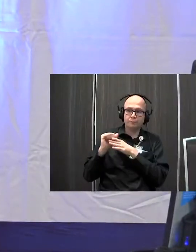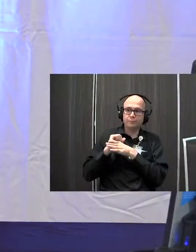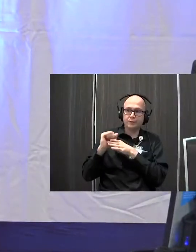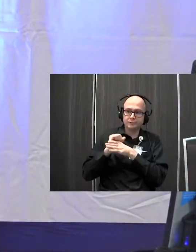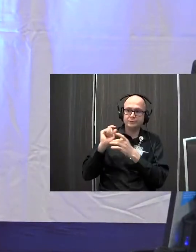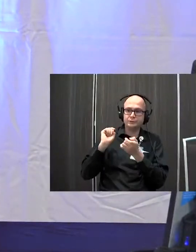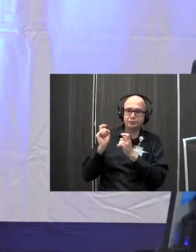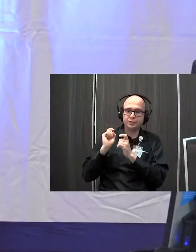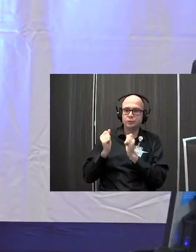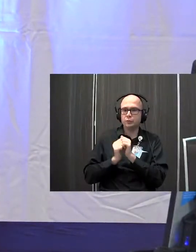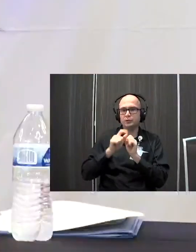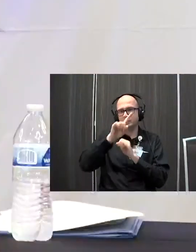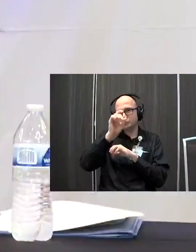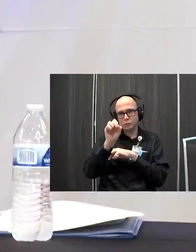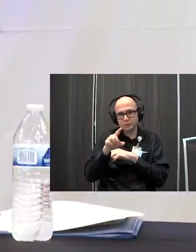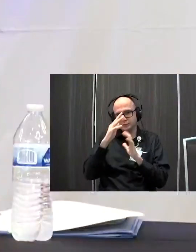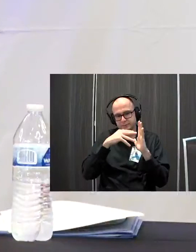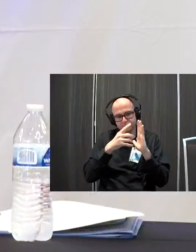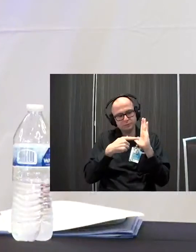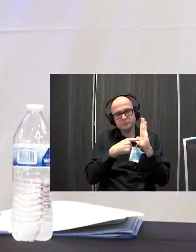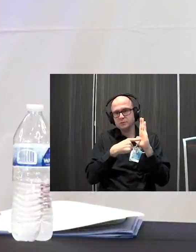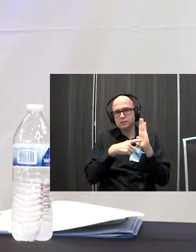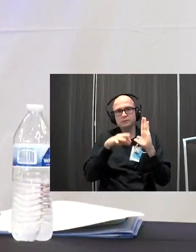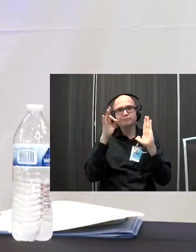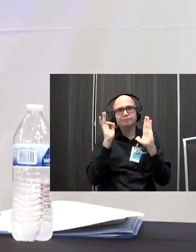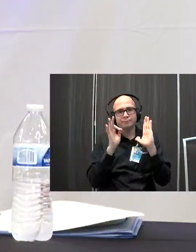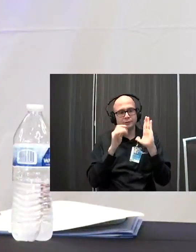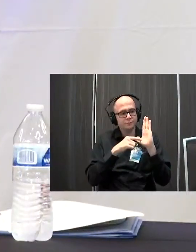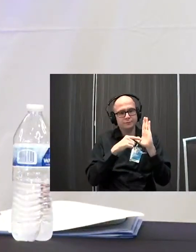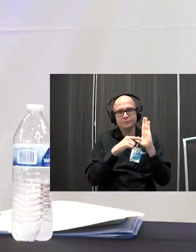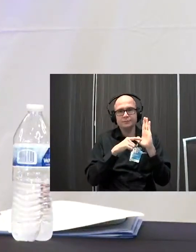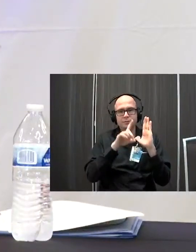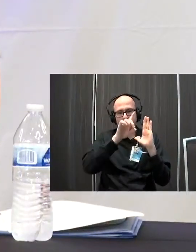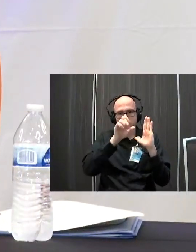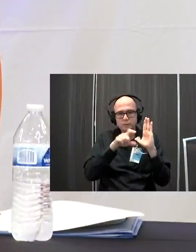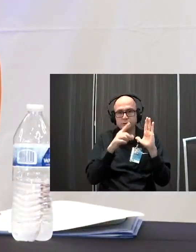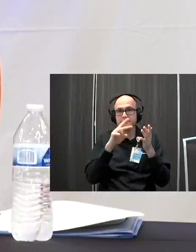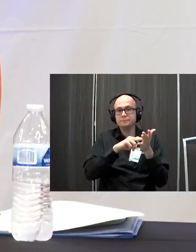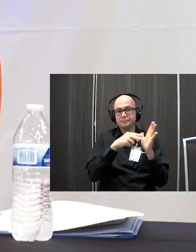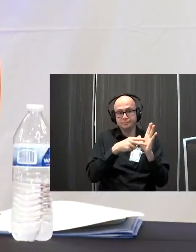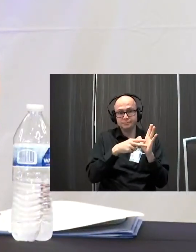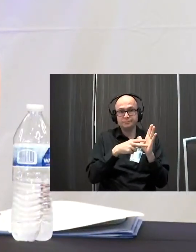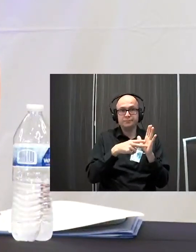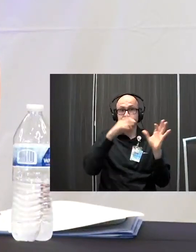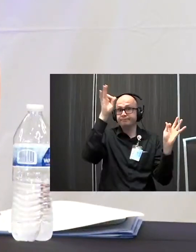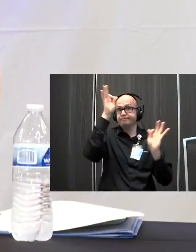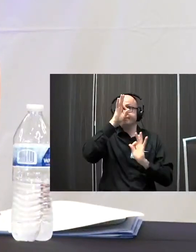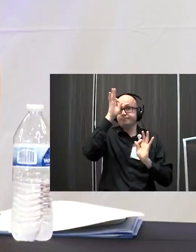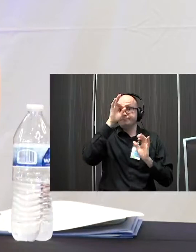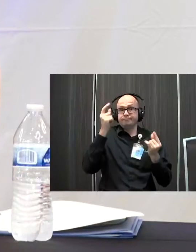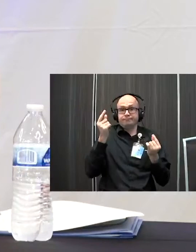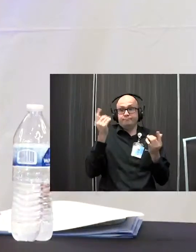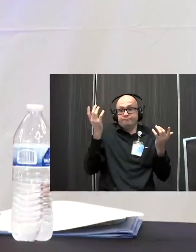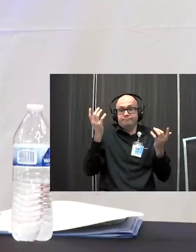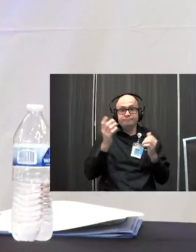Ours was a question mark in the schedule, and it was purposely there. And that question mark meant that we don't know what we're going to do then.